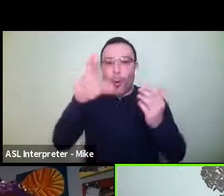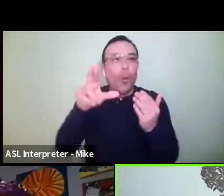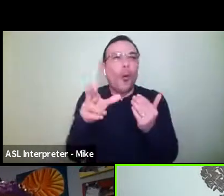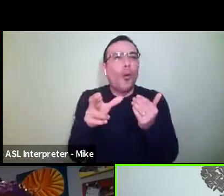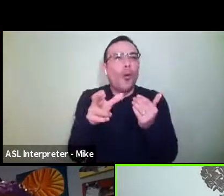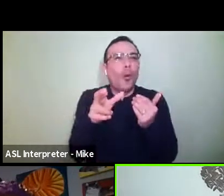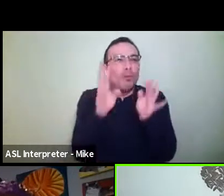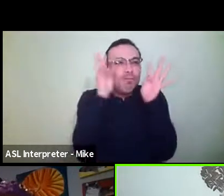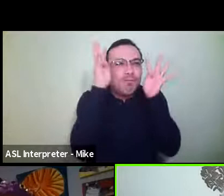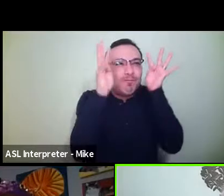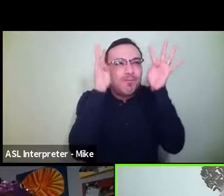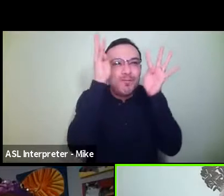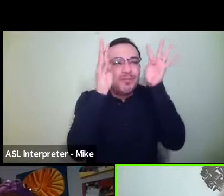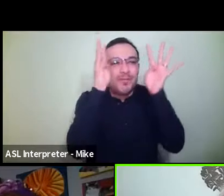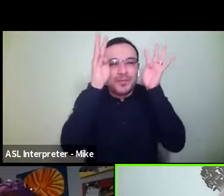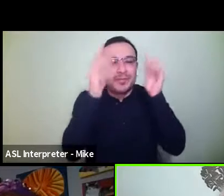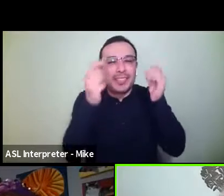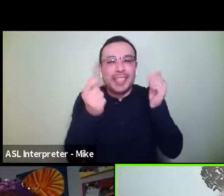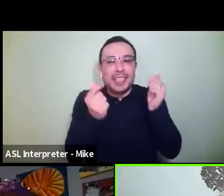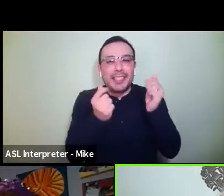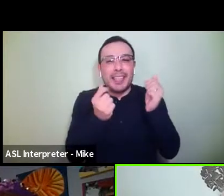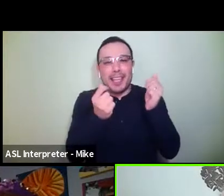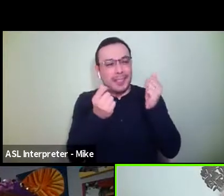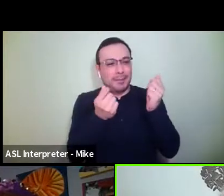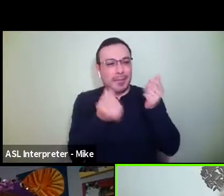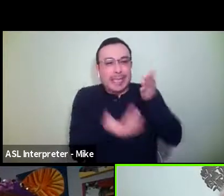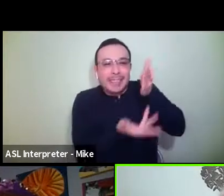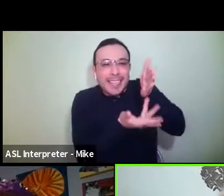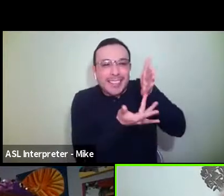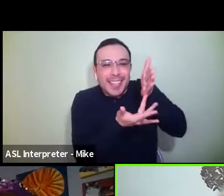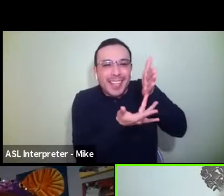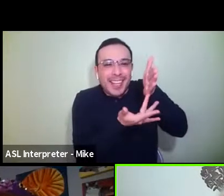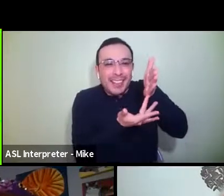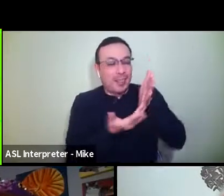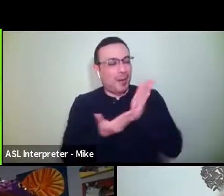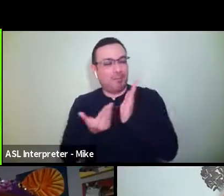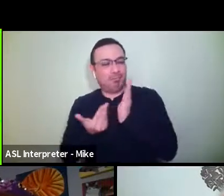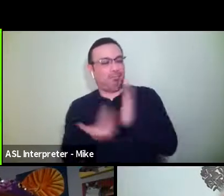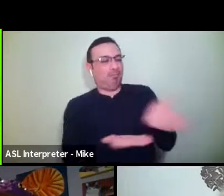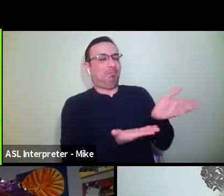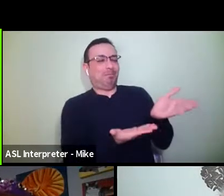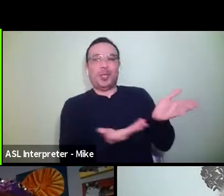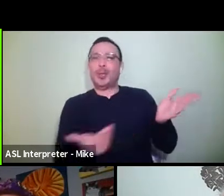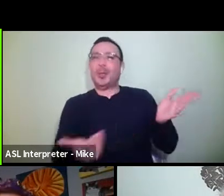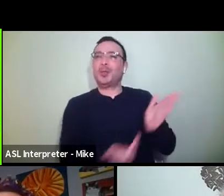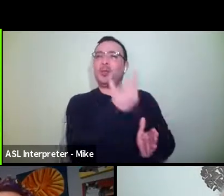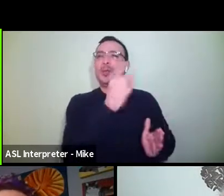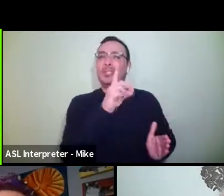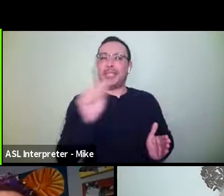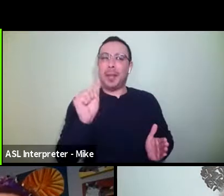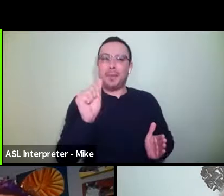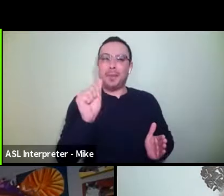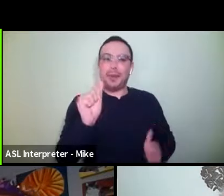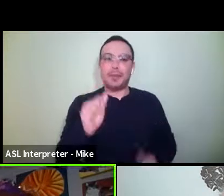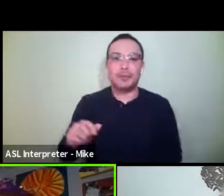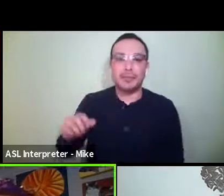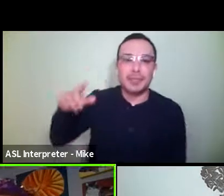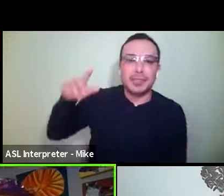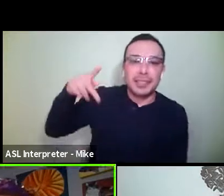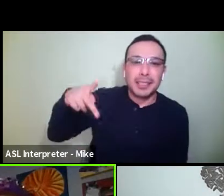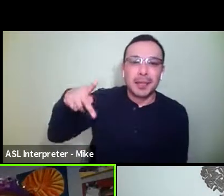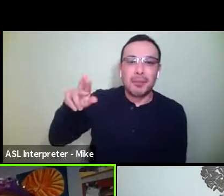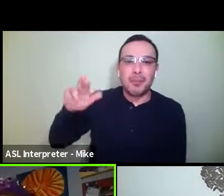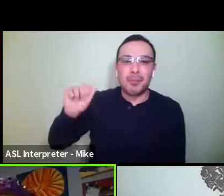technological apparatuses to celebrate. When is this party happening? Yeah. We're all